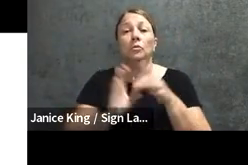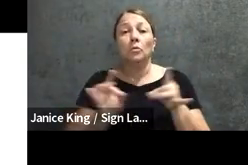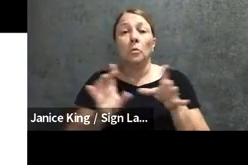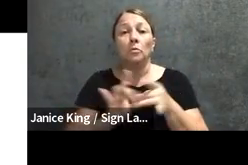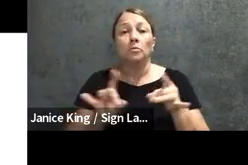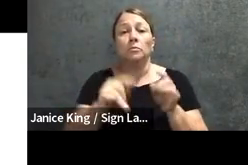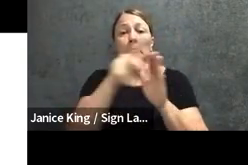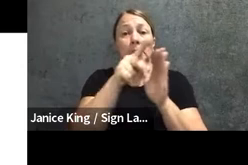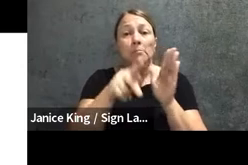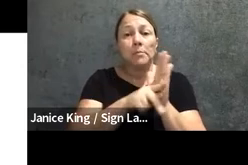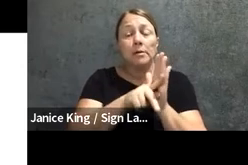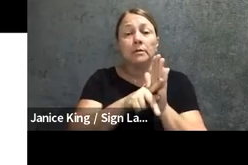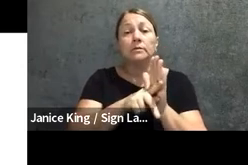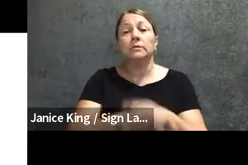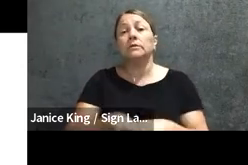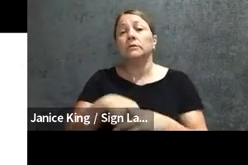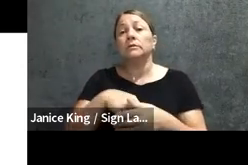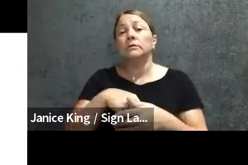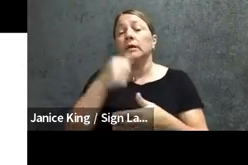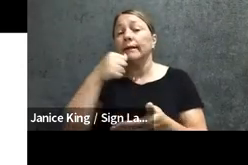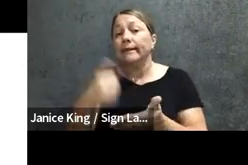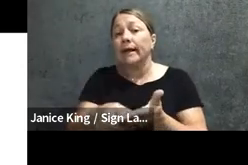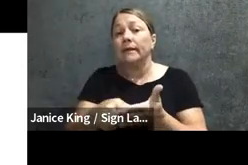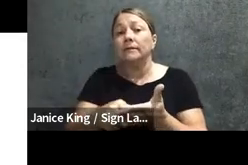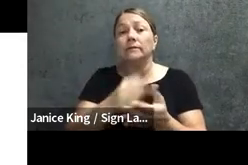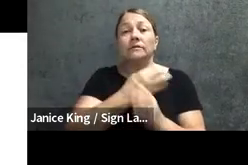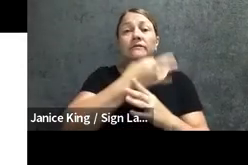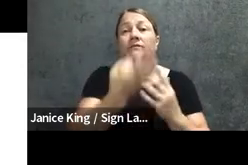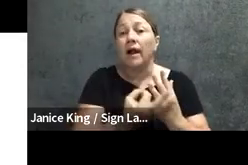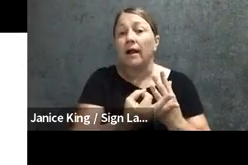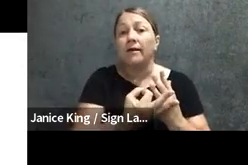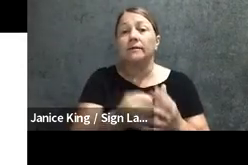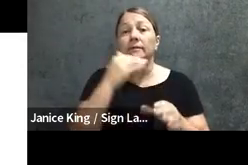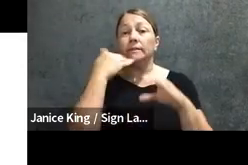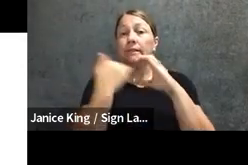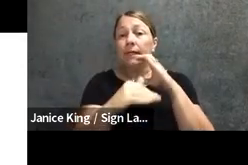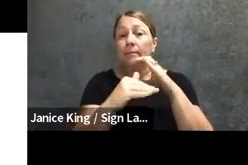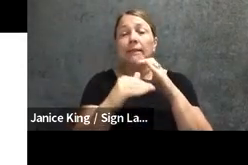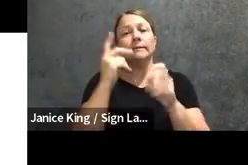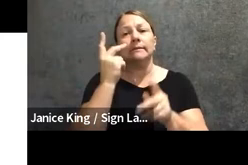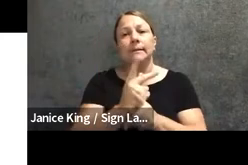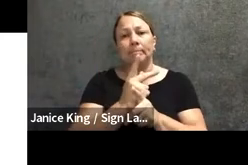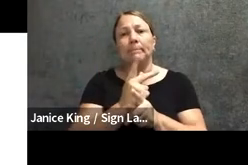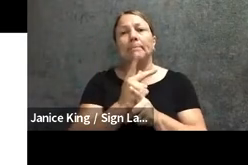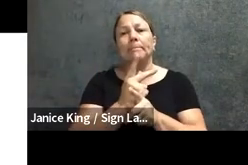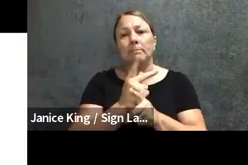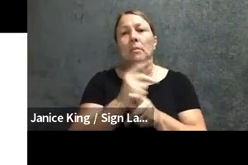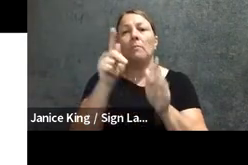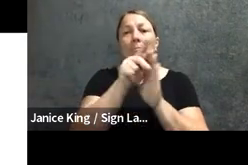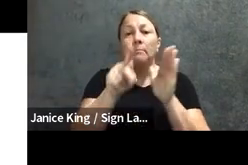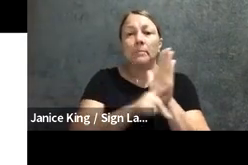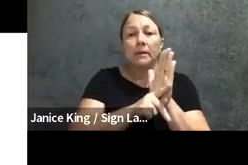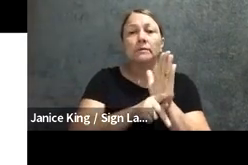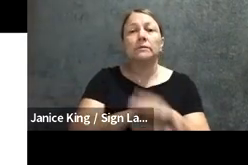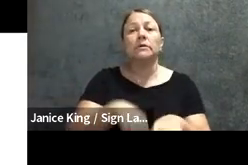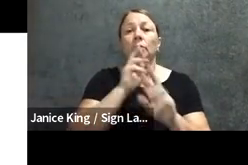procedures, memos or letters, reports or evaluation, files, emails. Those can come in pretty handy if you file